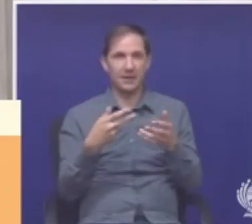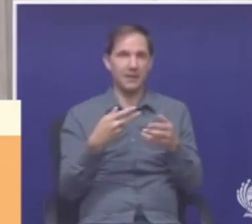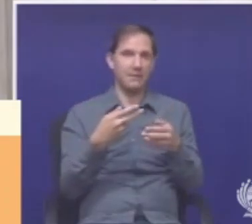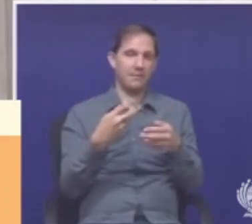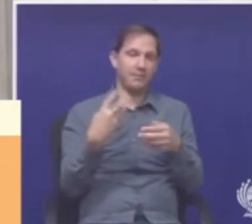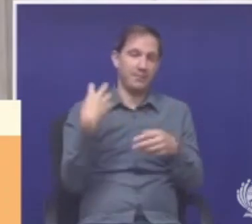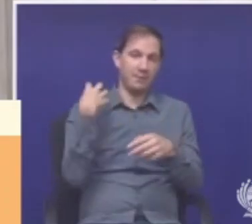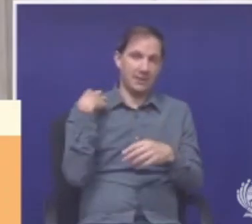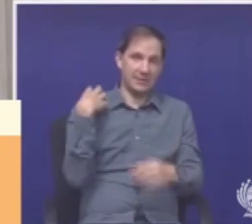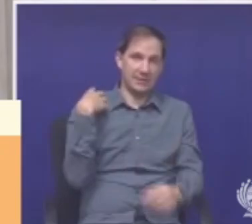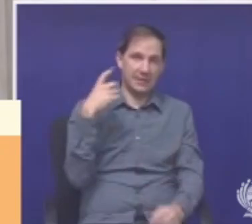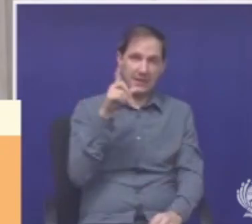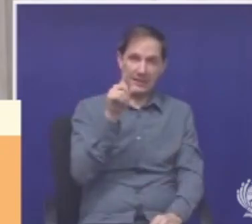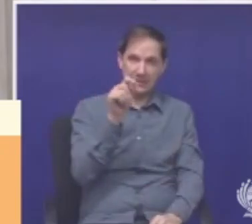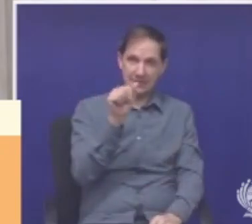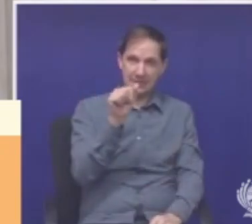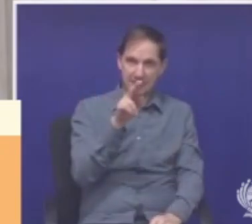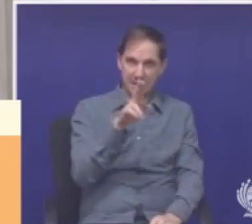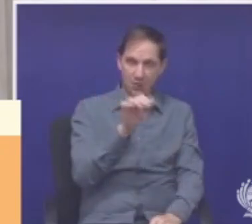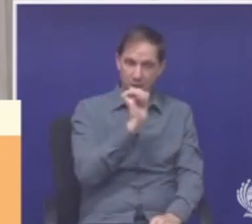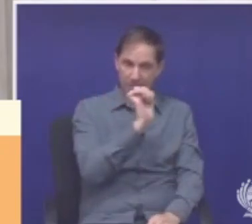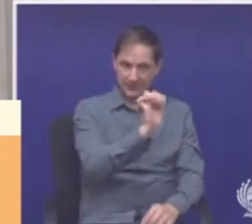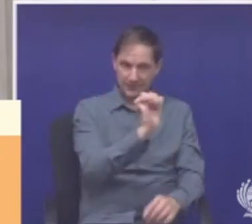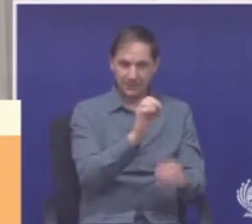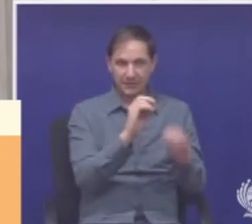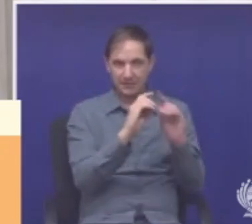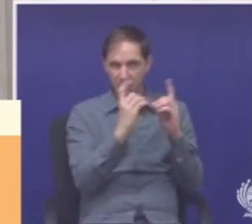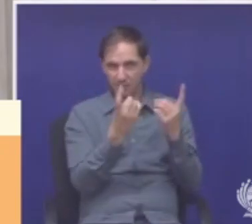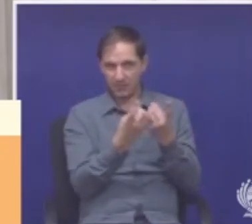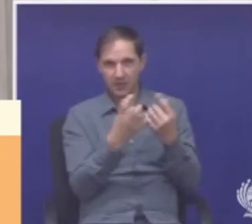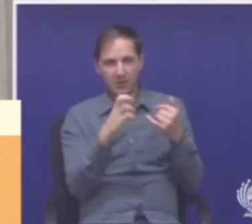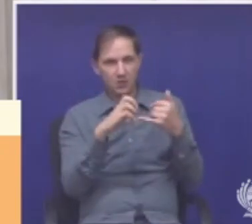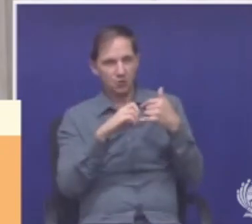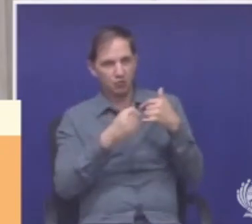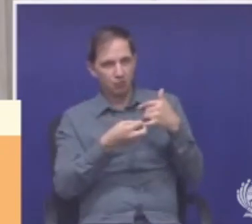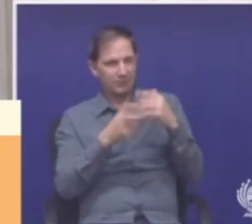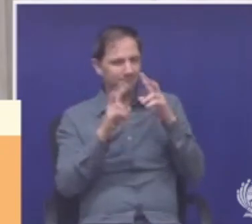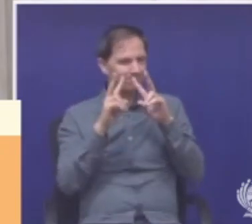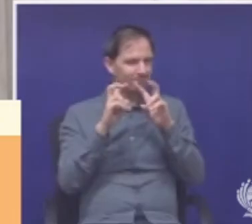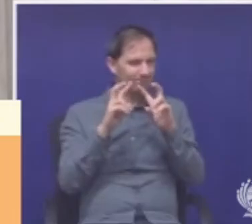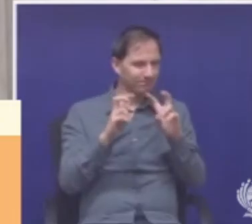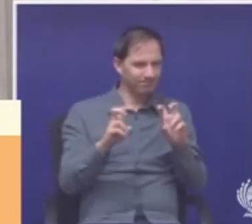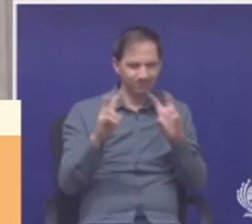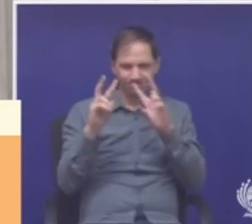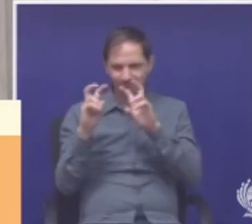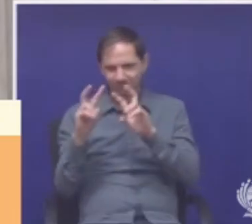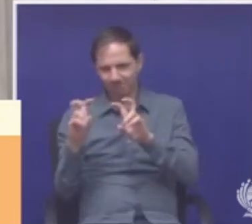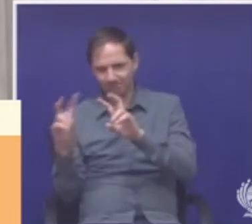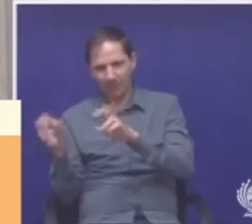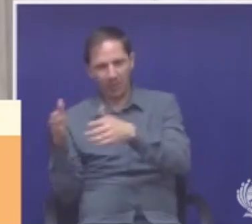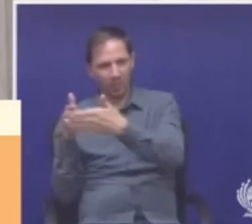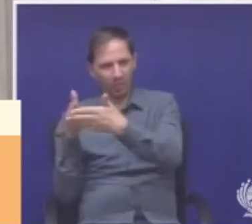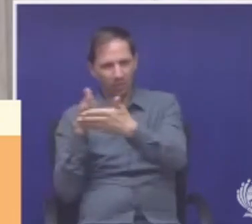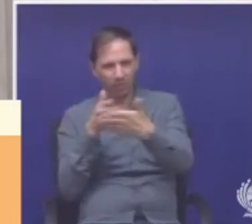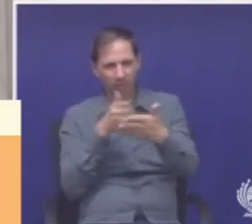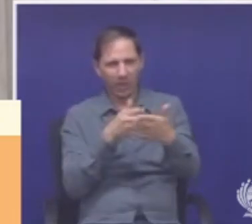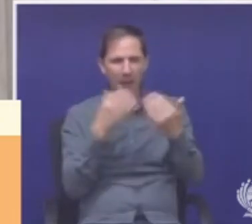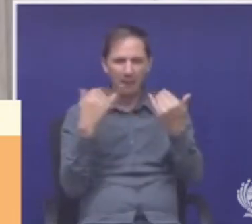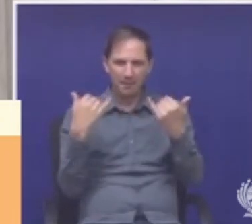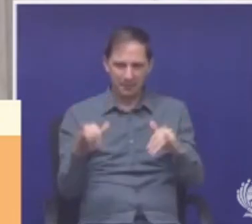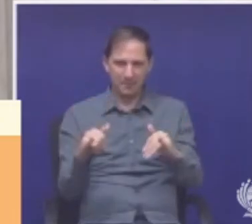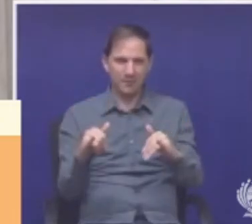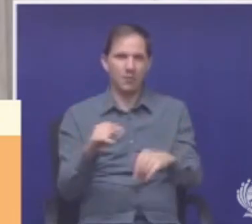his department are currently engaged in trying to examine why some of these tariffs and barriers still exist